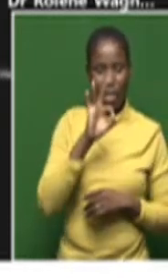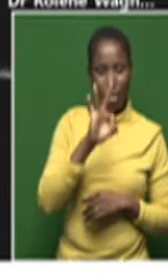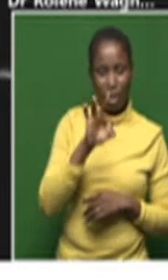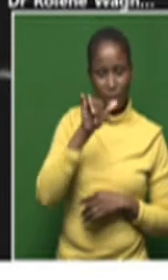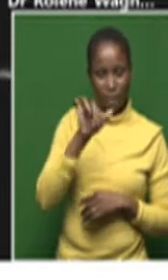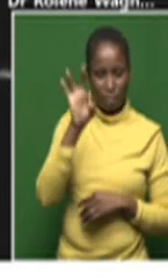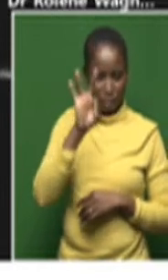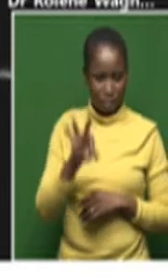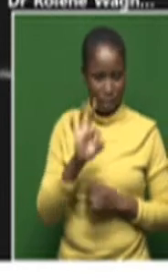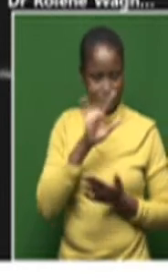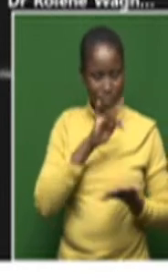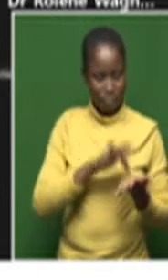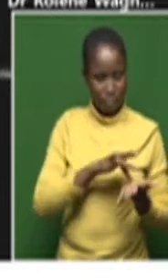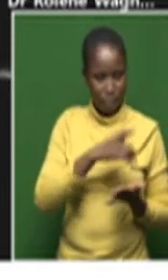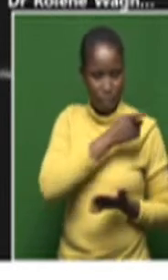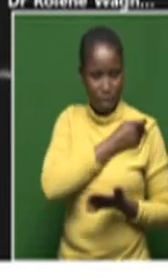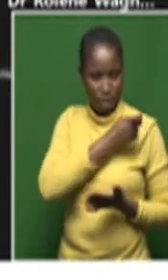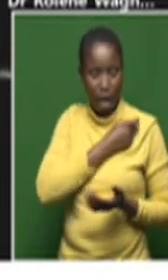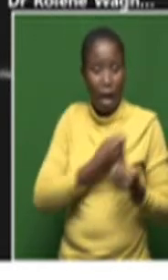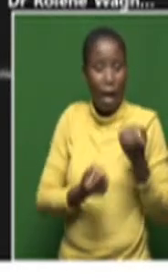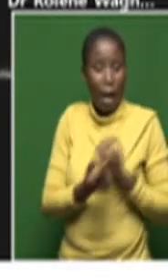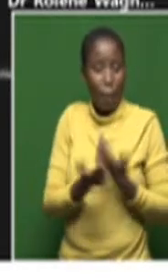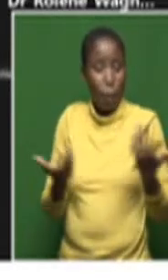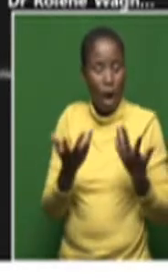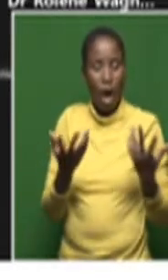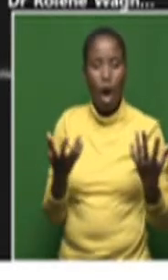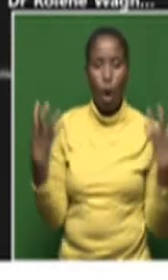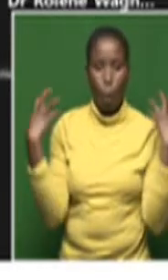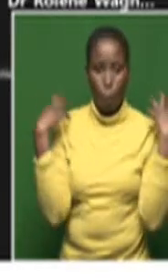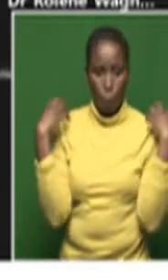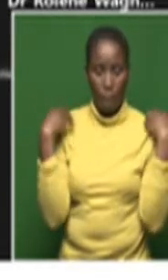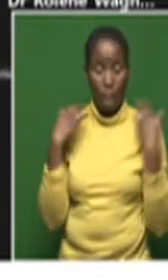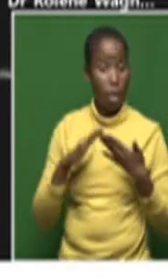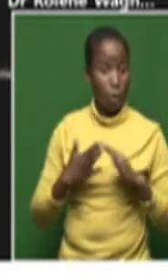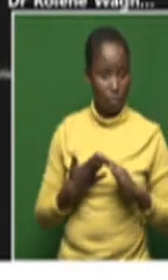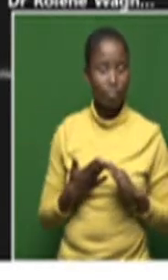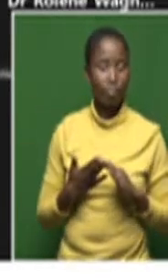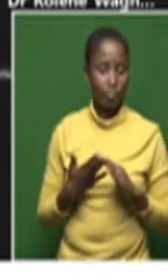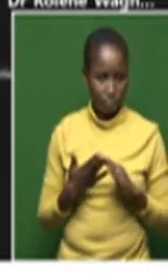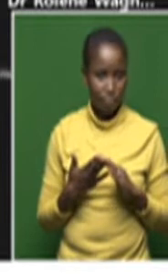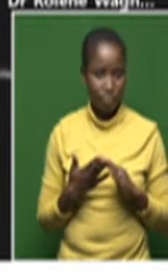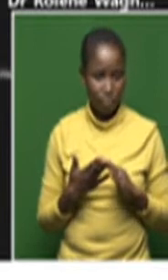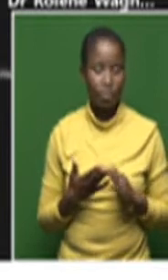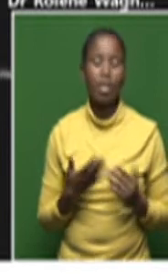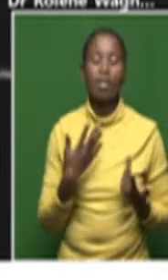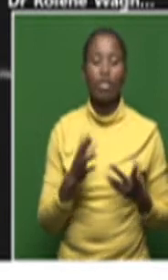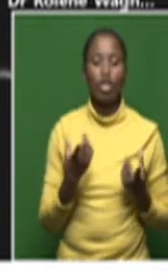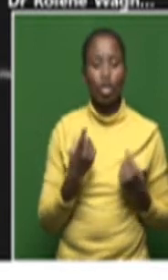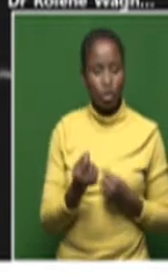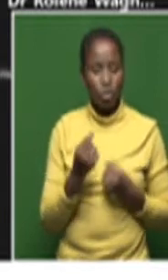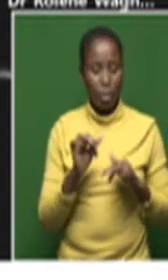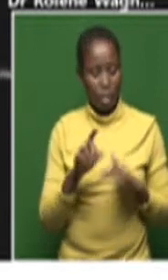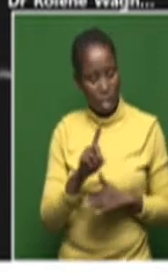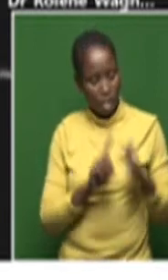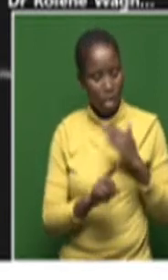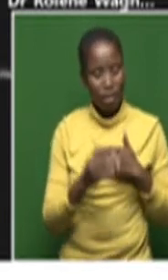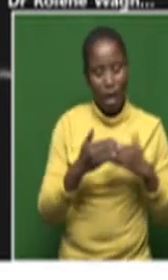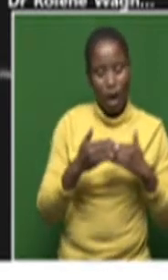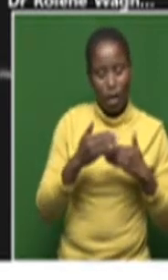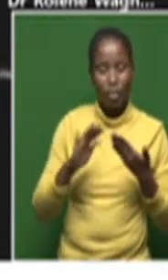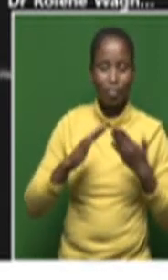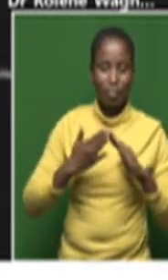our vaccination has taken place at halls. So those are sites that we've identified to do outreach services to, as well